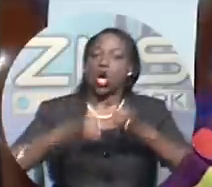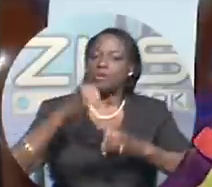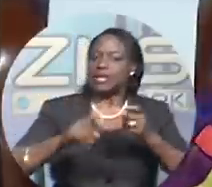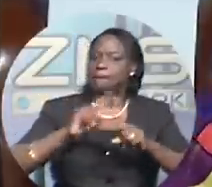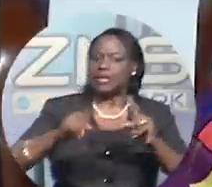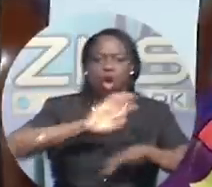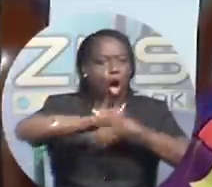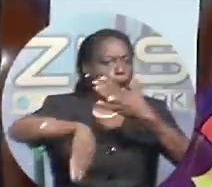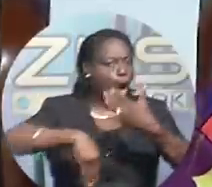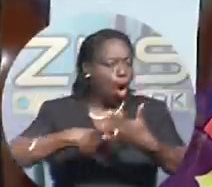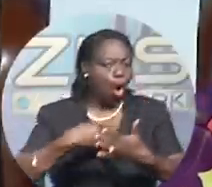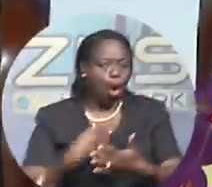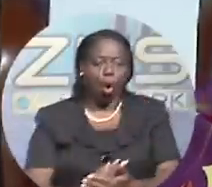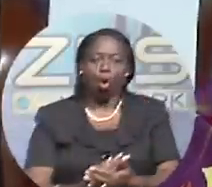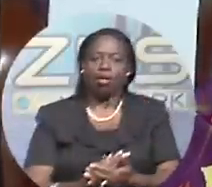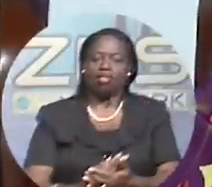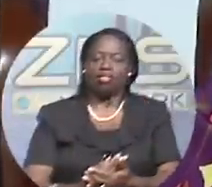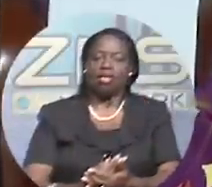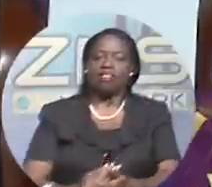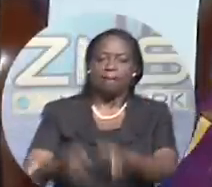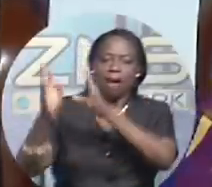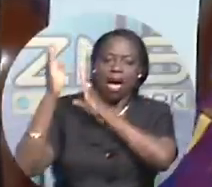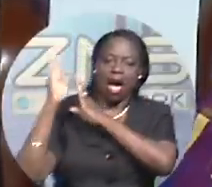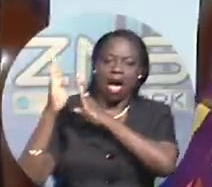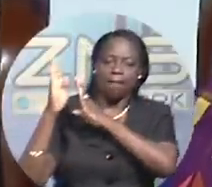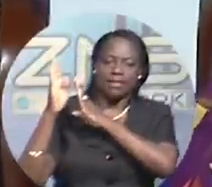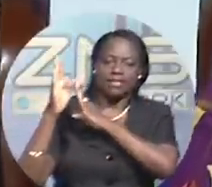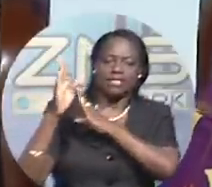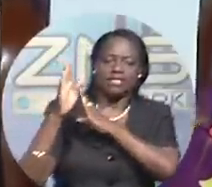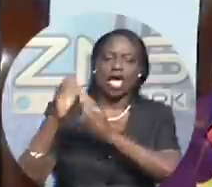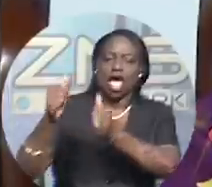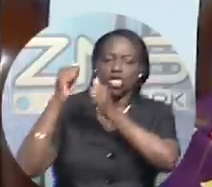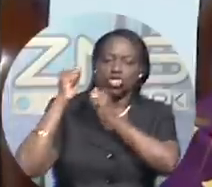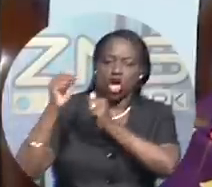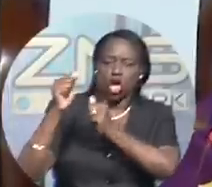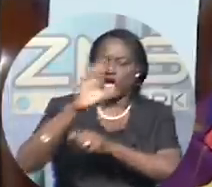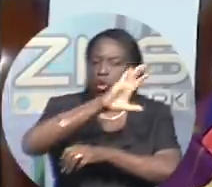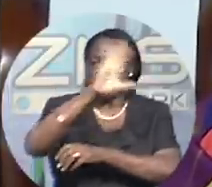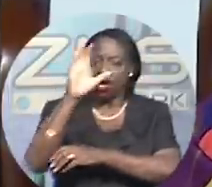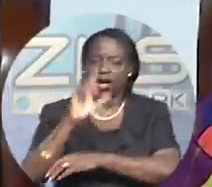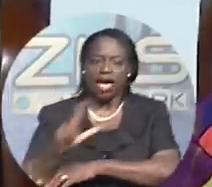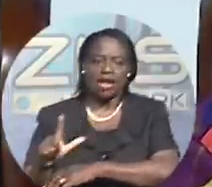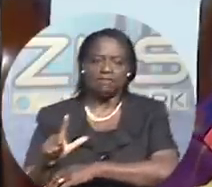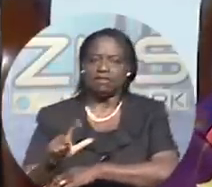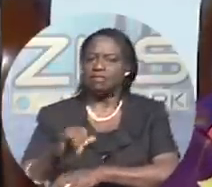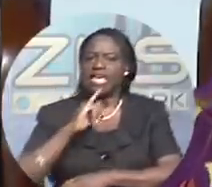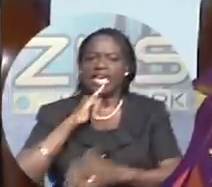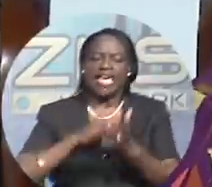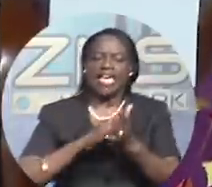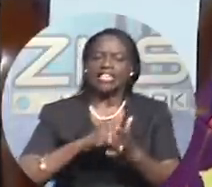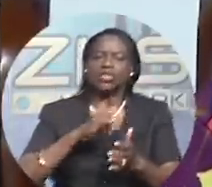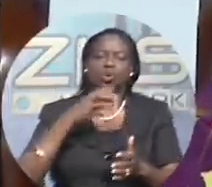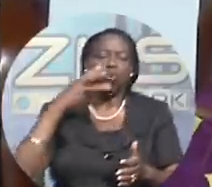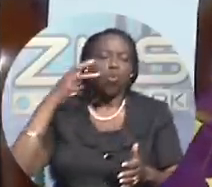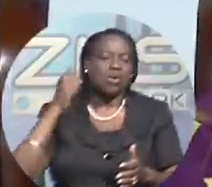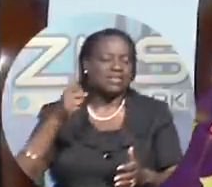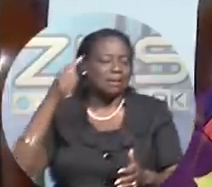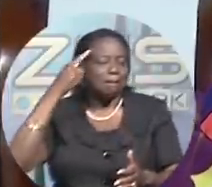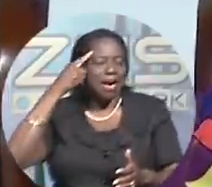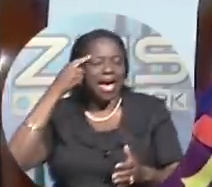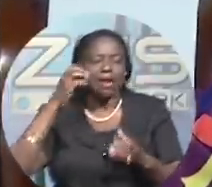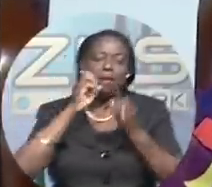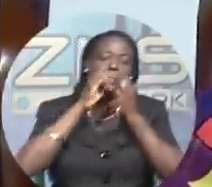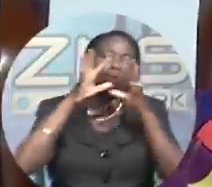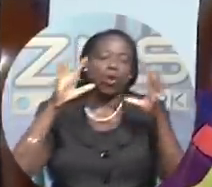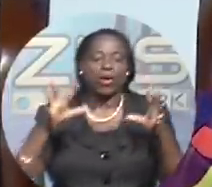Bahamas Junkanoo Carnival event. It's historical, it's mind-blowing what has happened. The success of it and the result is just mind-blowing. And